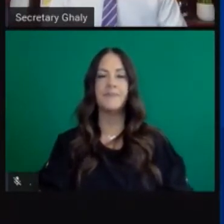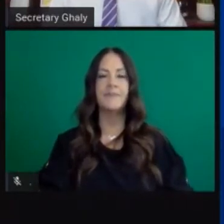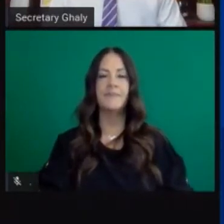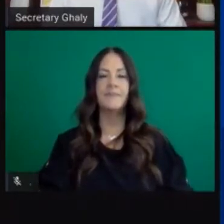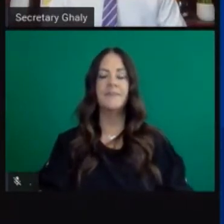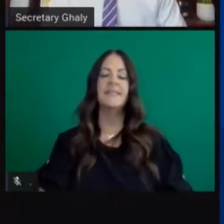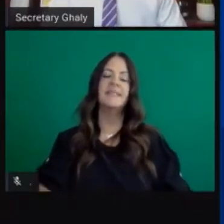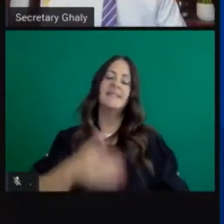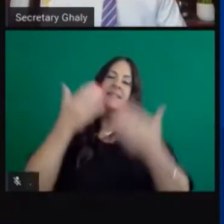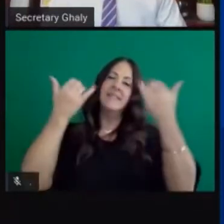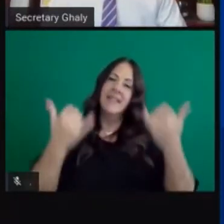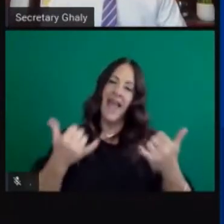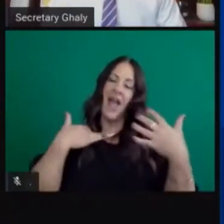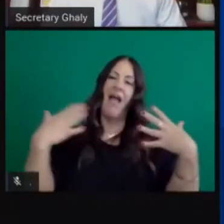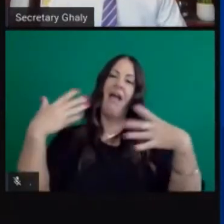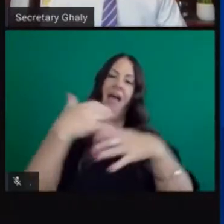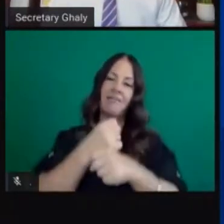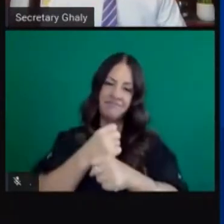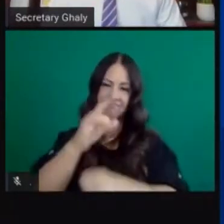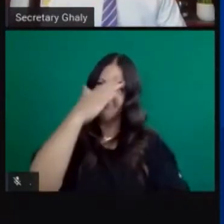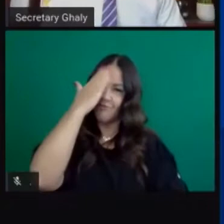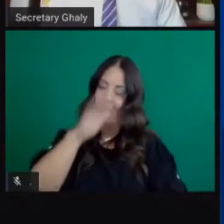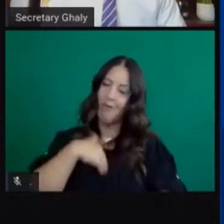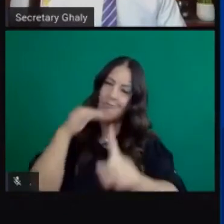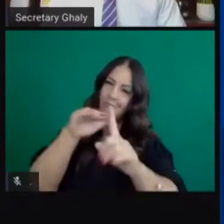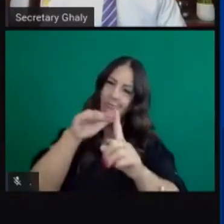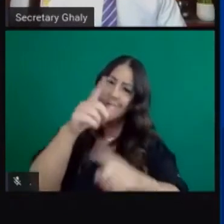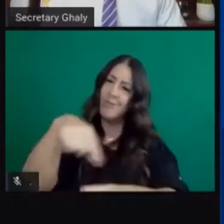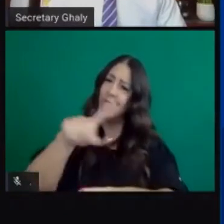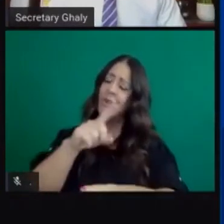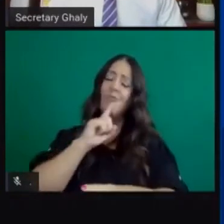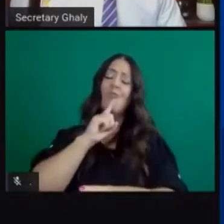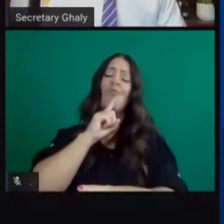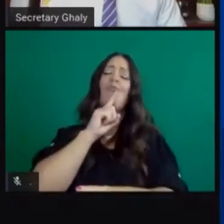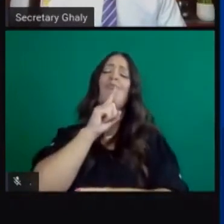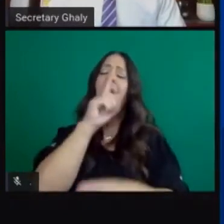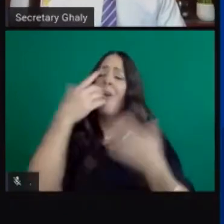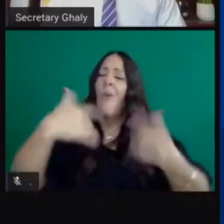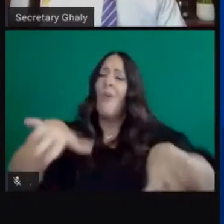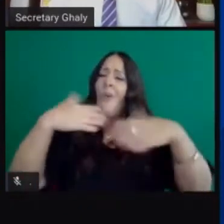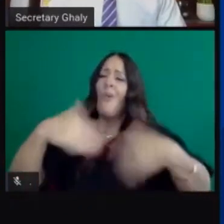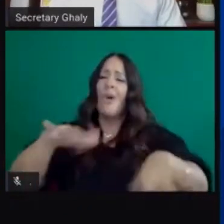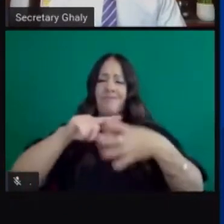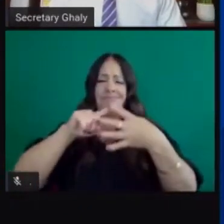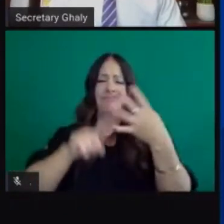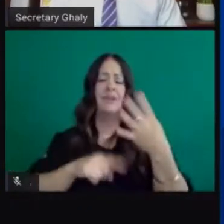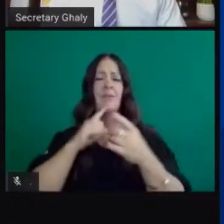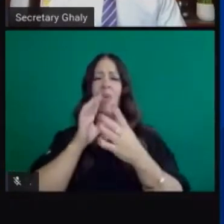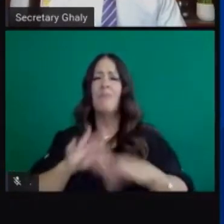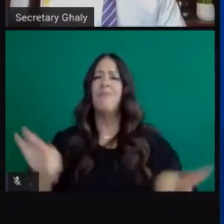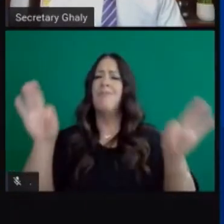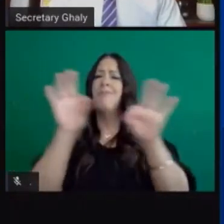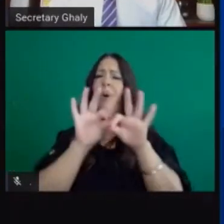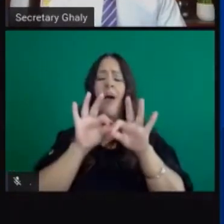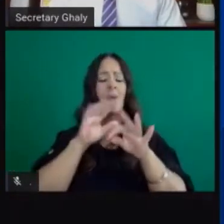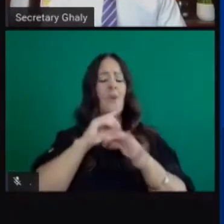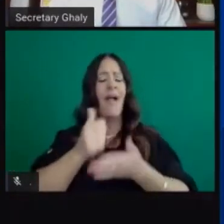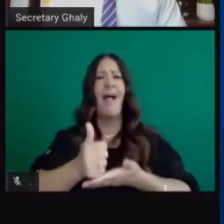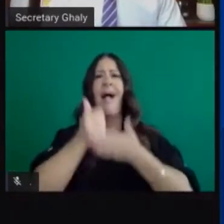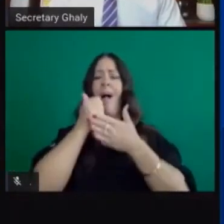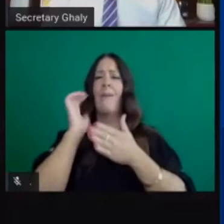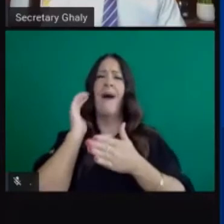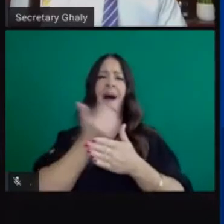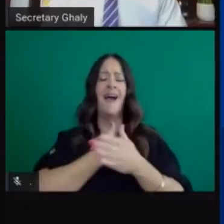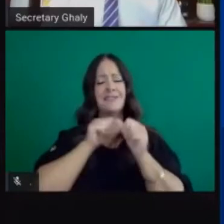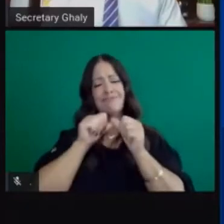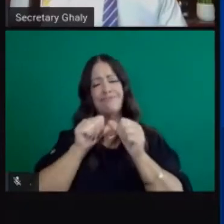And as we always do, I want to remind you that simple acts do make a big difference. We talked last Friday about some upward